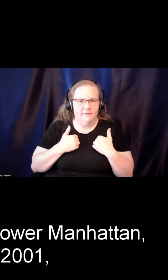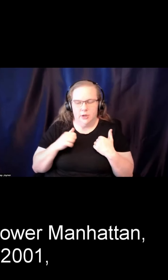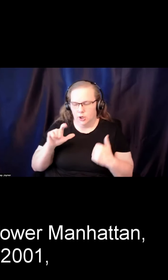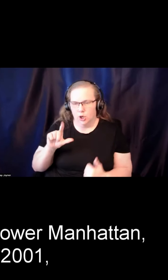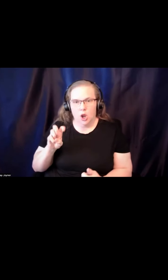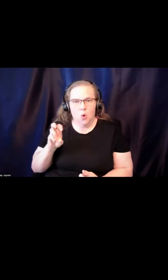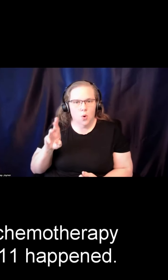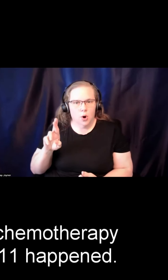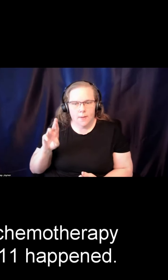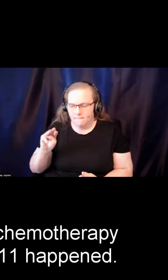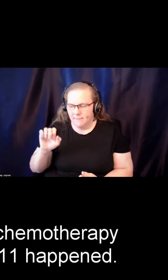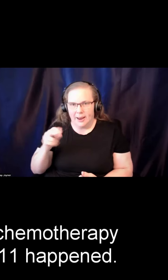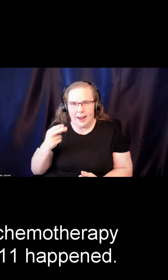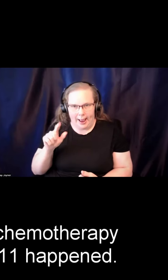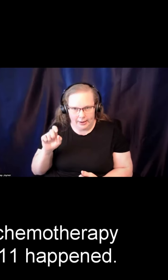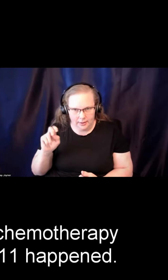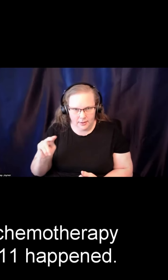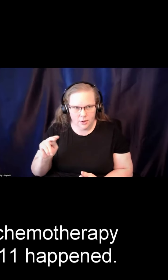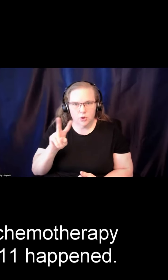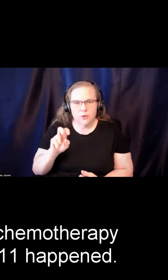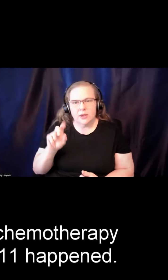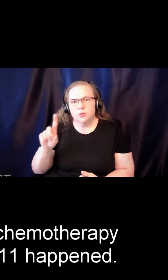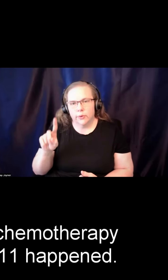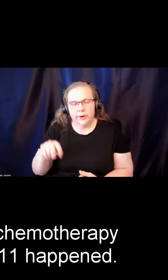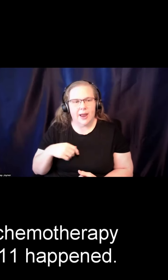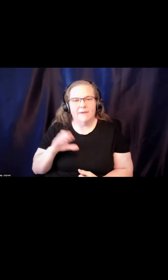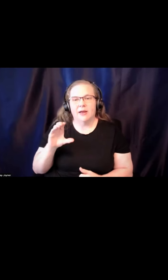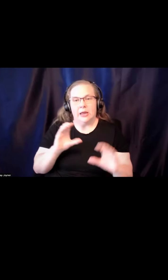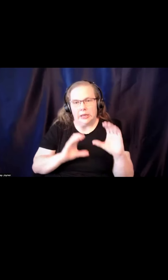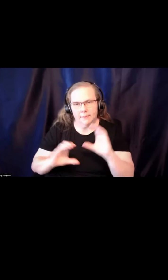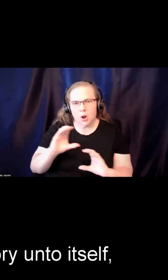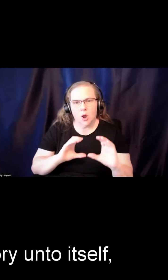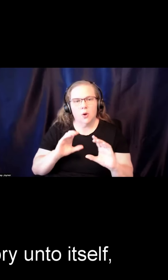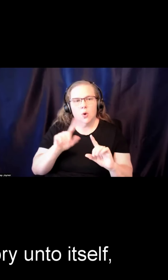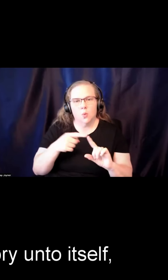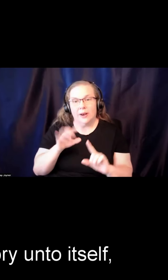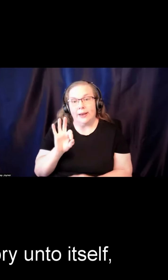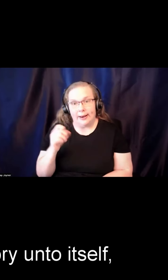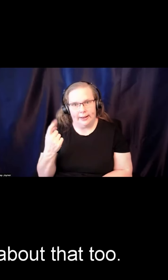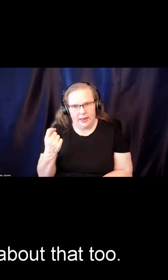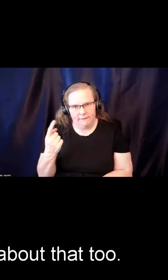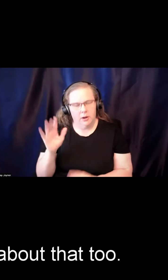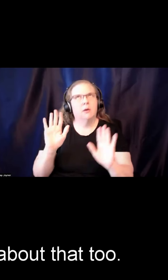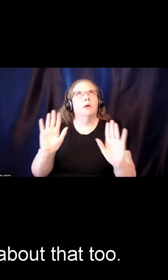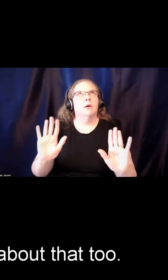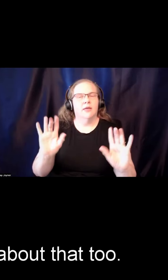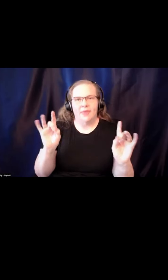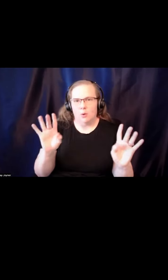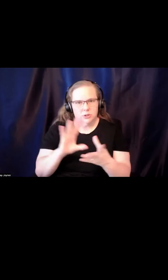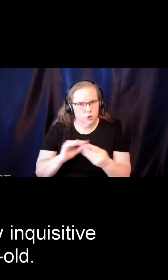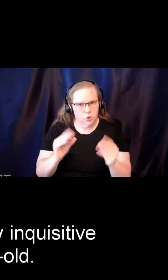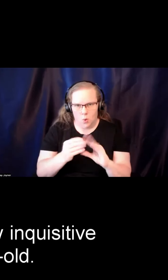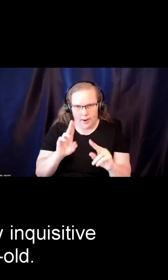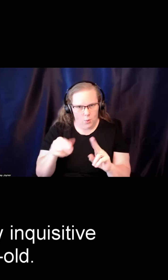it was 2001. And I had my first chemotherapy treatment when 9/11 happened. Oh my gosh. Now, that's a whole story unto itself. And I have written about that